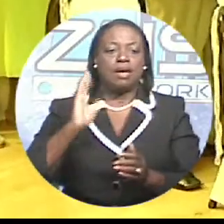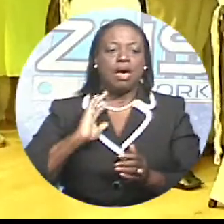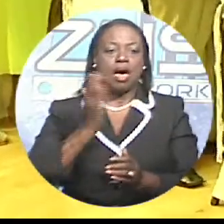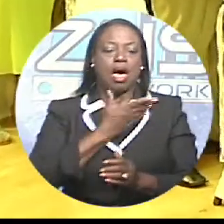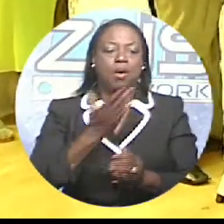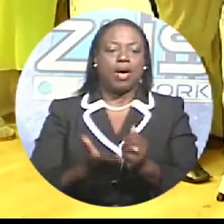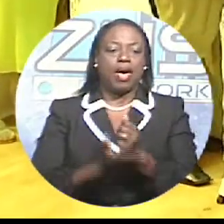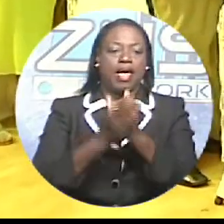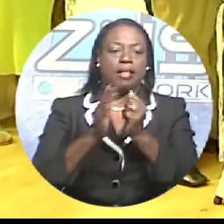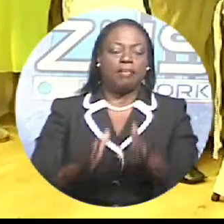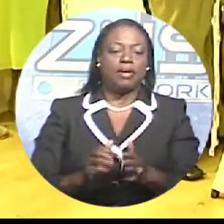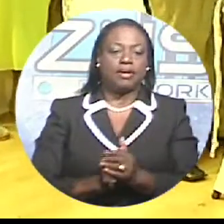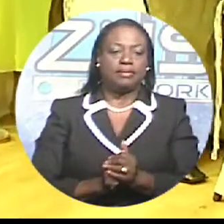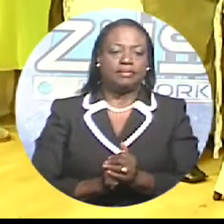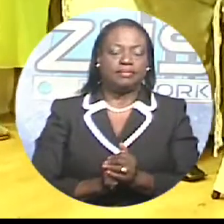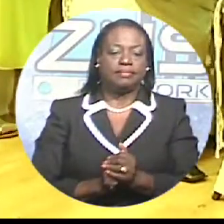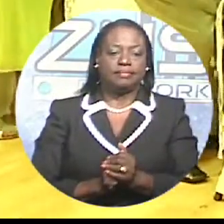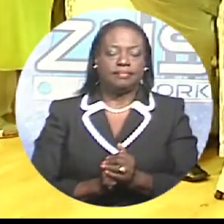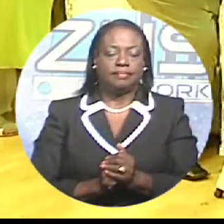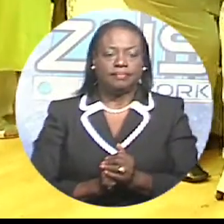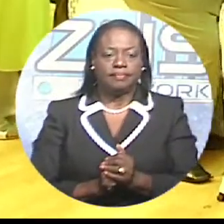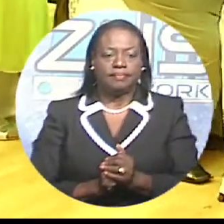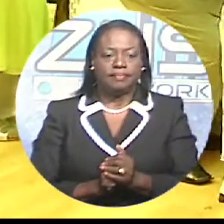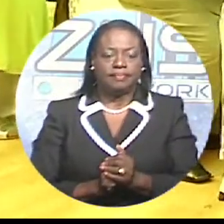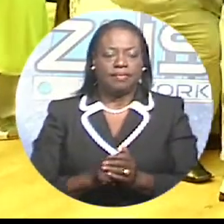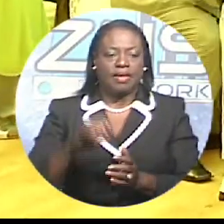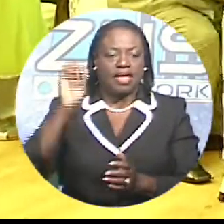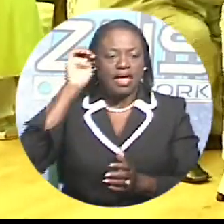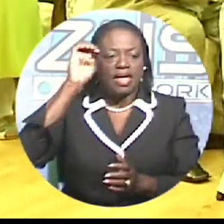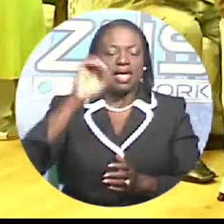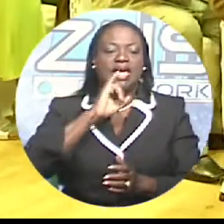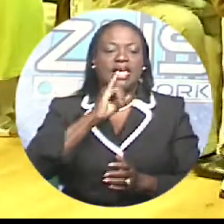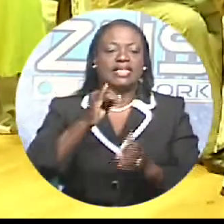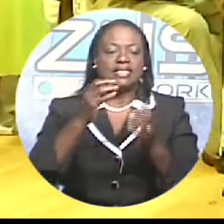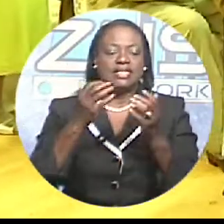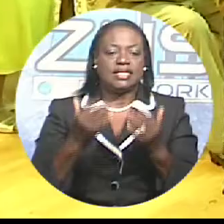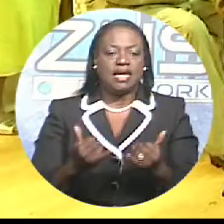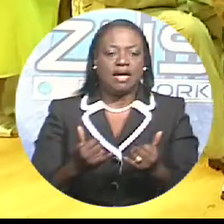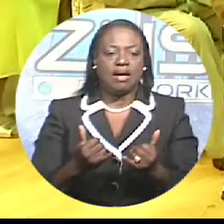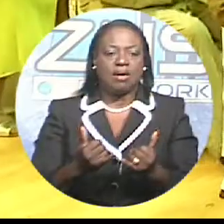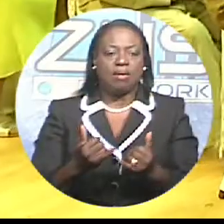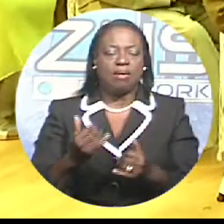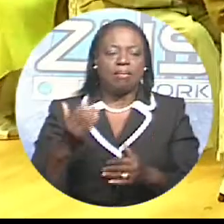Amen. He is no longer pastor elect. He is now pastor.